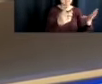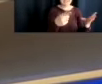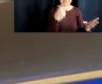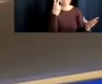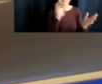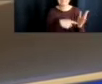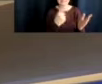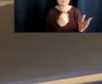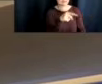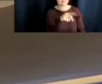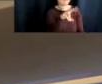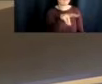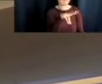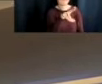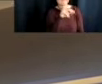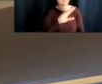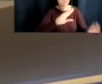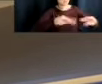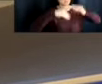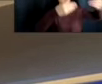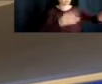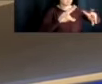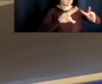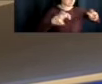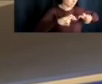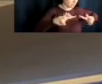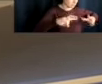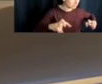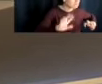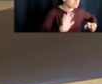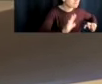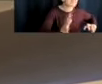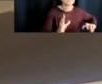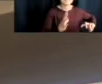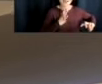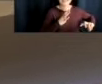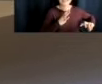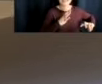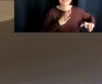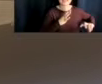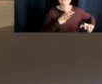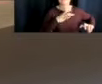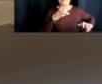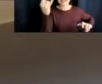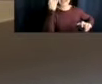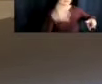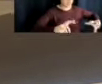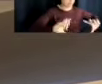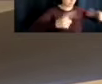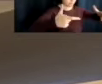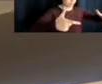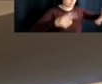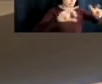a look and make sure that it's not dangerous. And if they do open up your bag, they always put a note inside to let you know that they opened your bag. Okay.